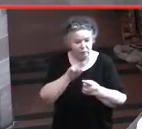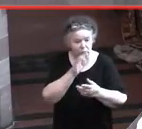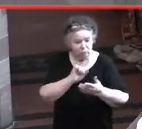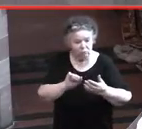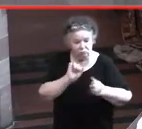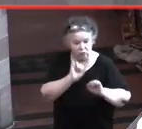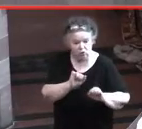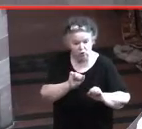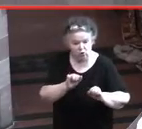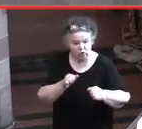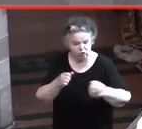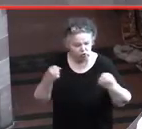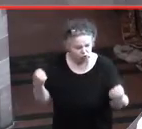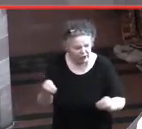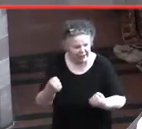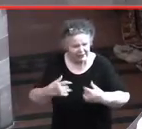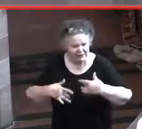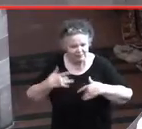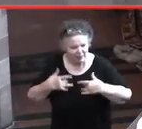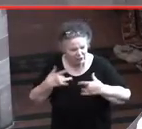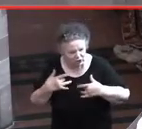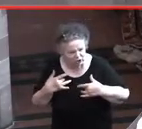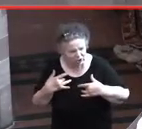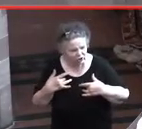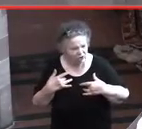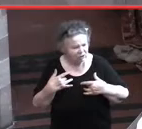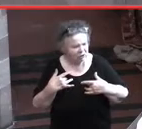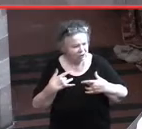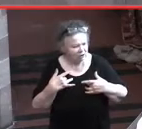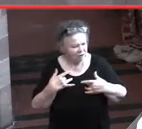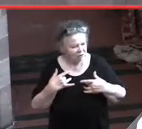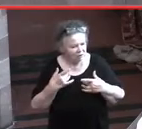strengths, your passions, your interests.